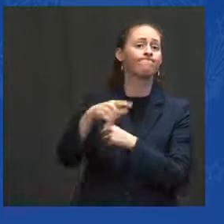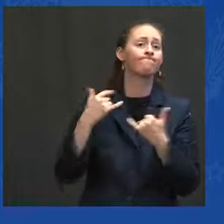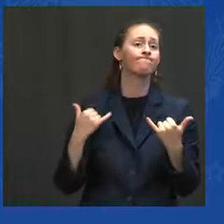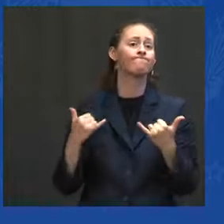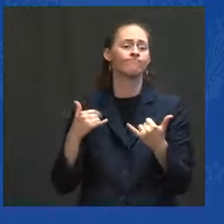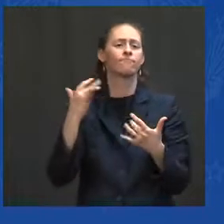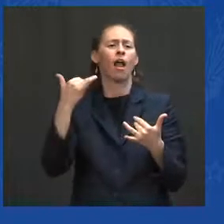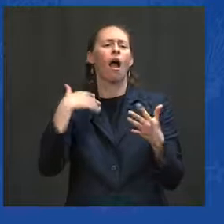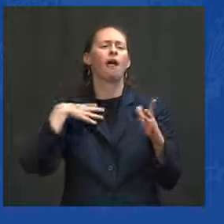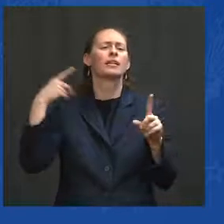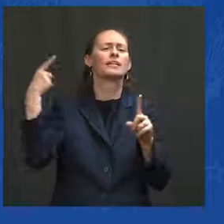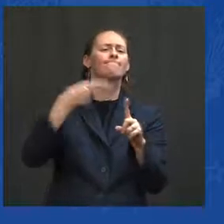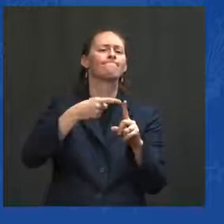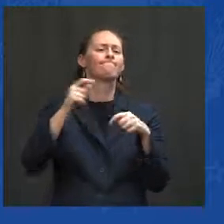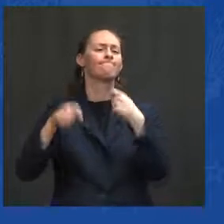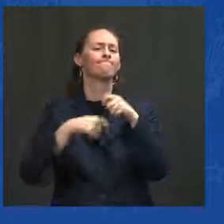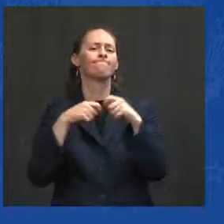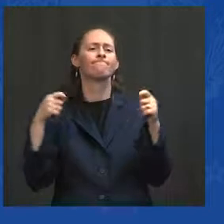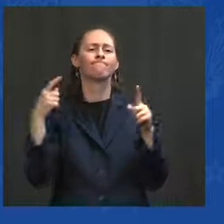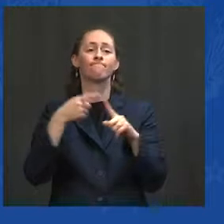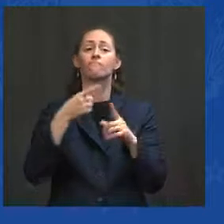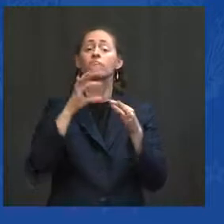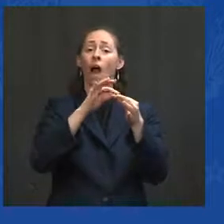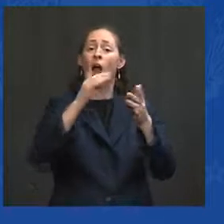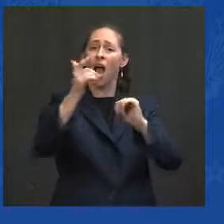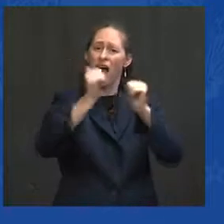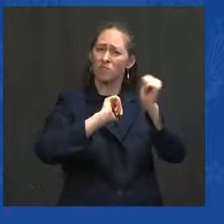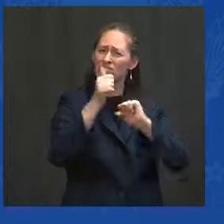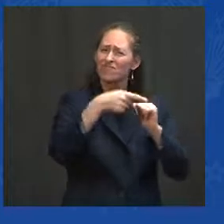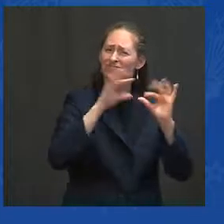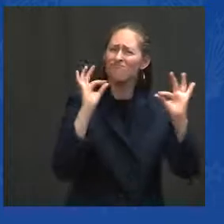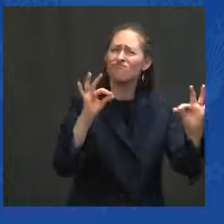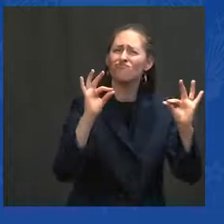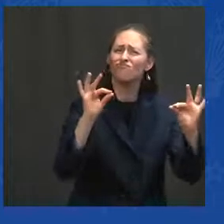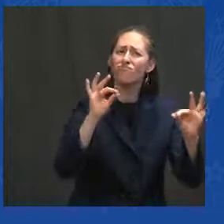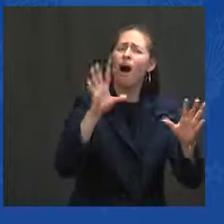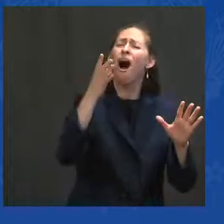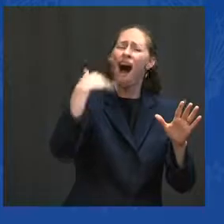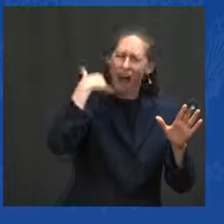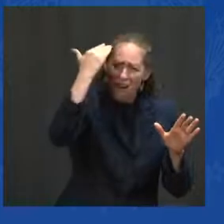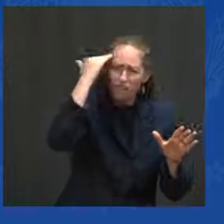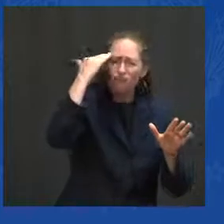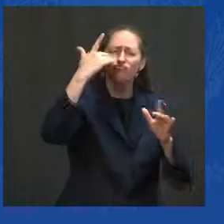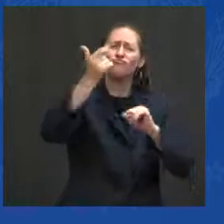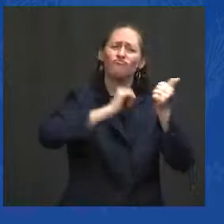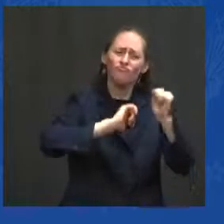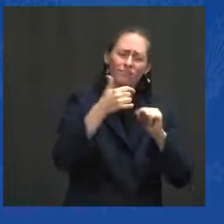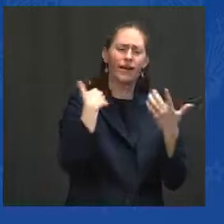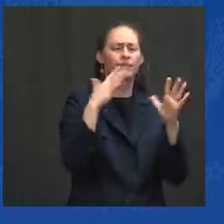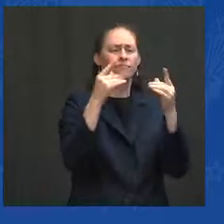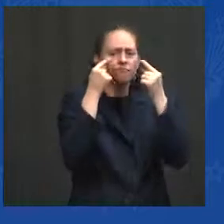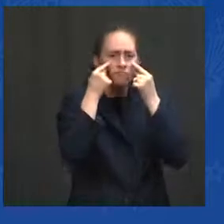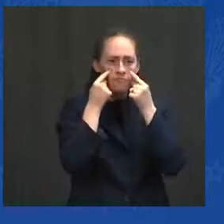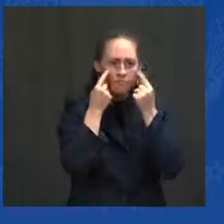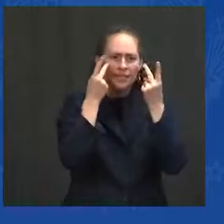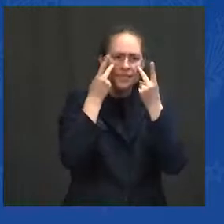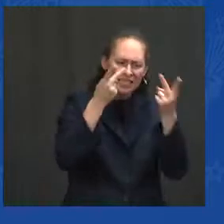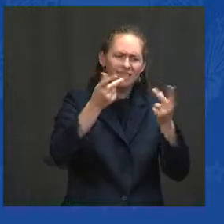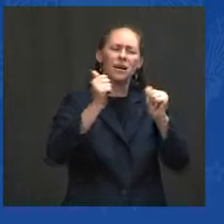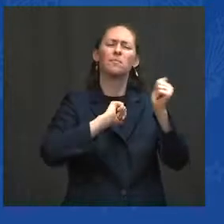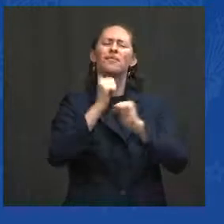this. Competition works. We know it works. We've seen it works when it exists.